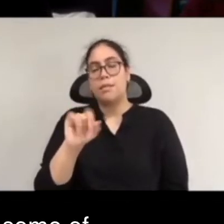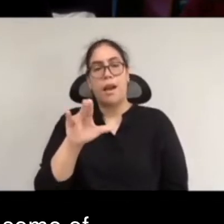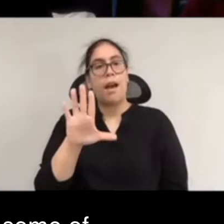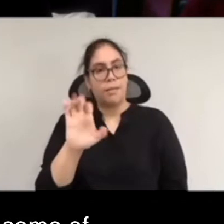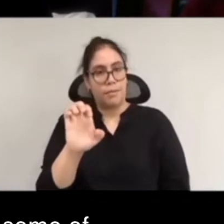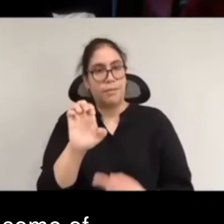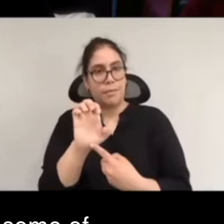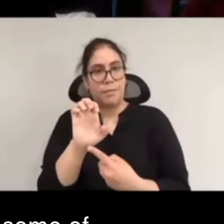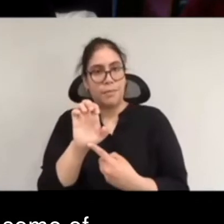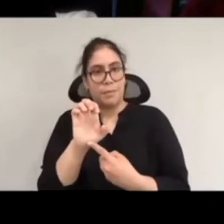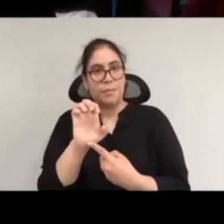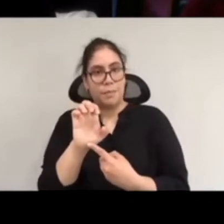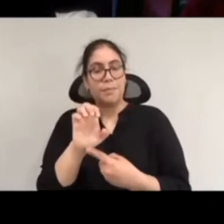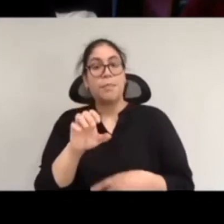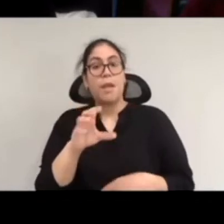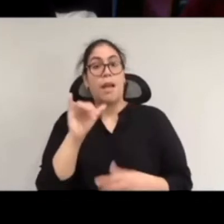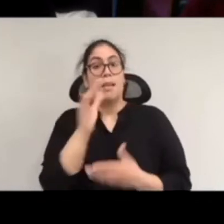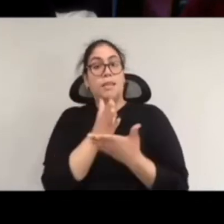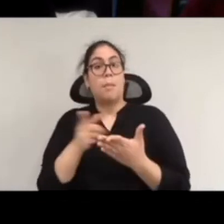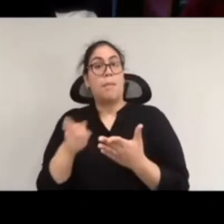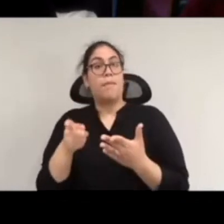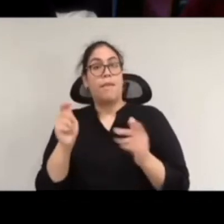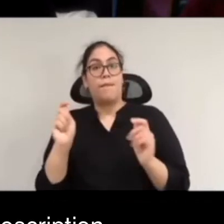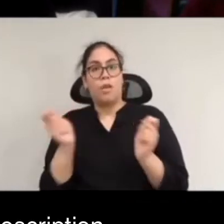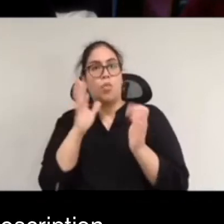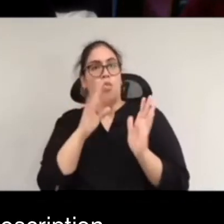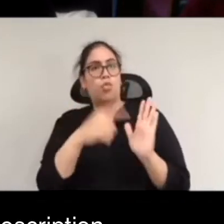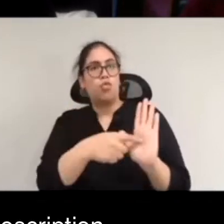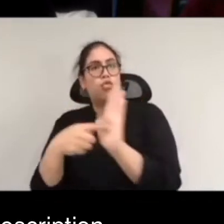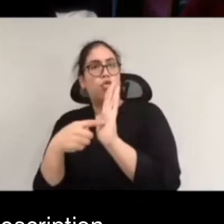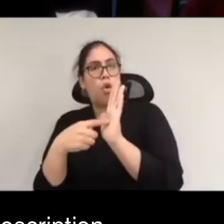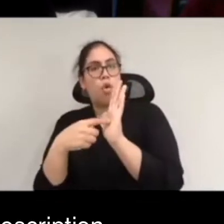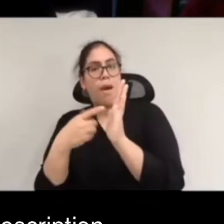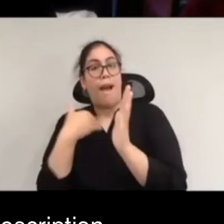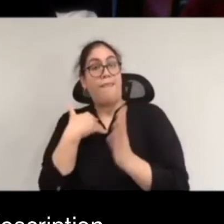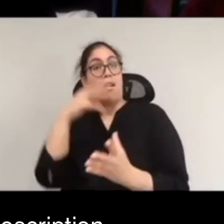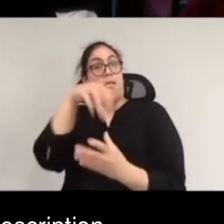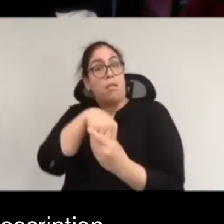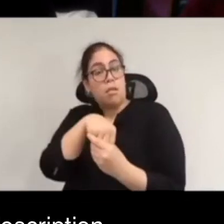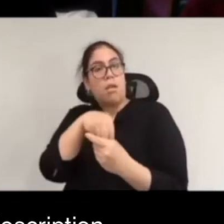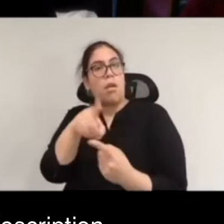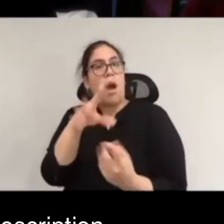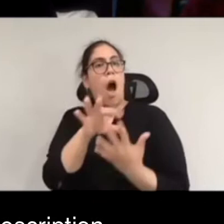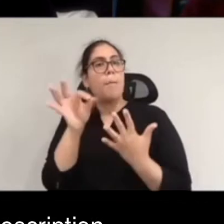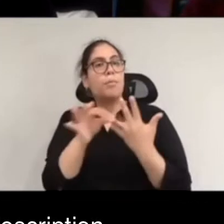some of these festivals are starting to include options where you can view it with the audio description and